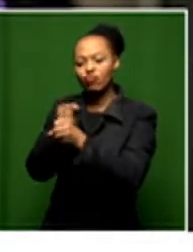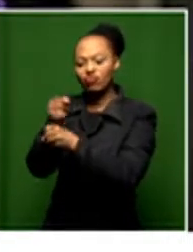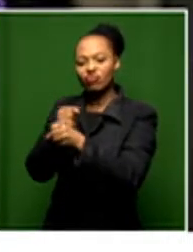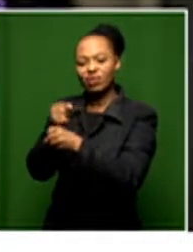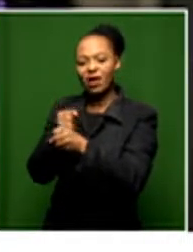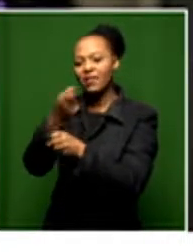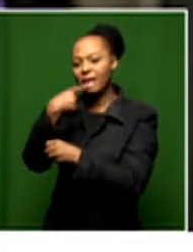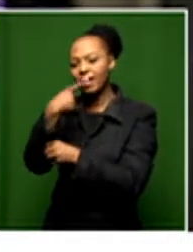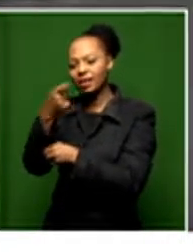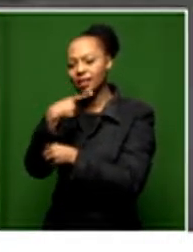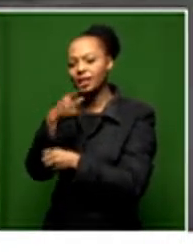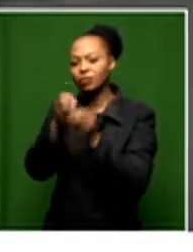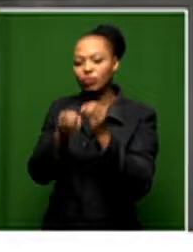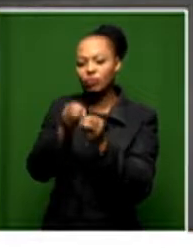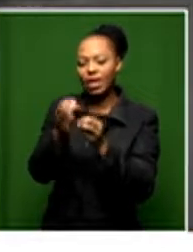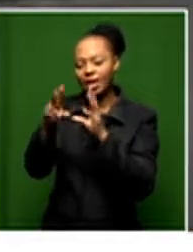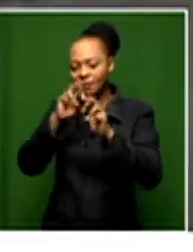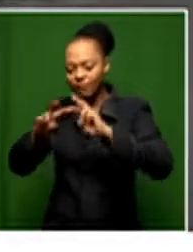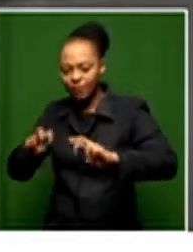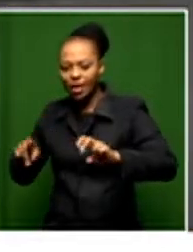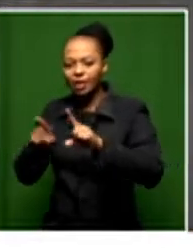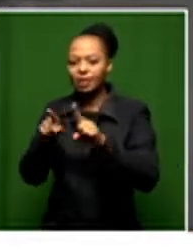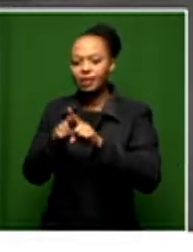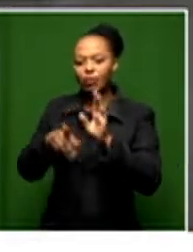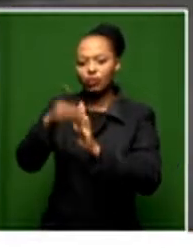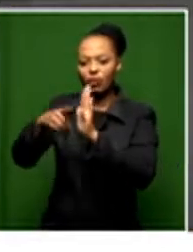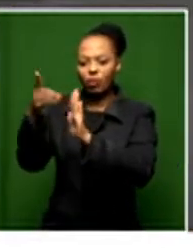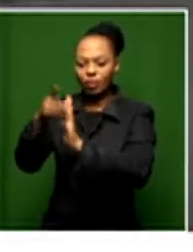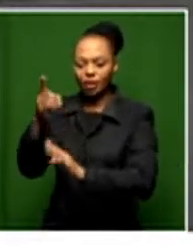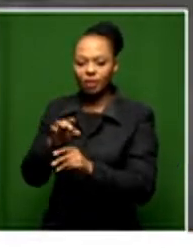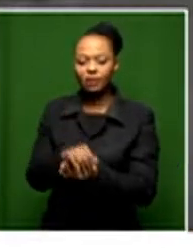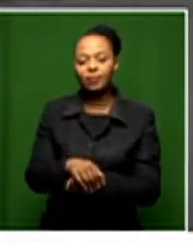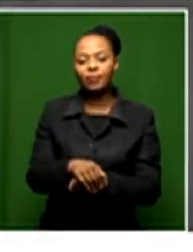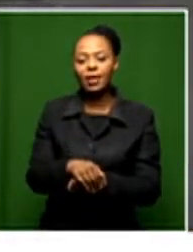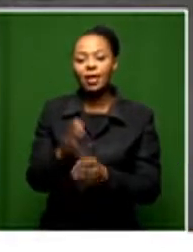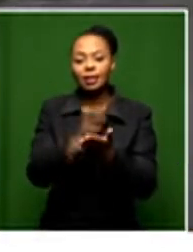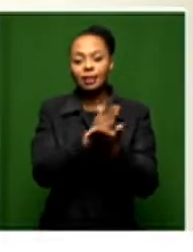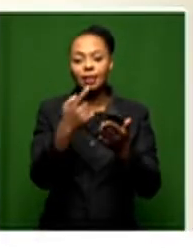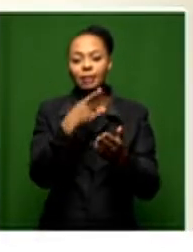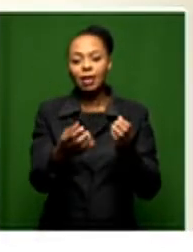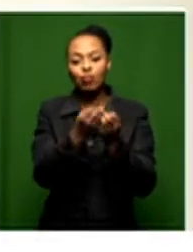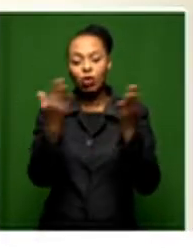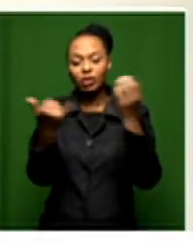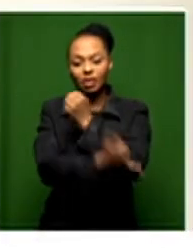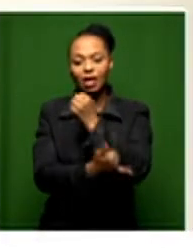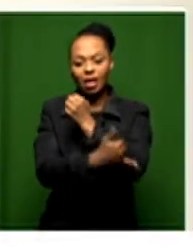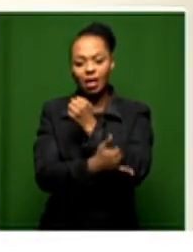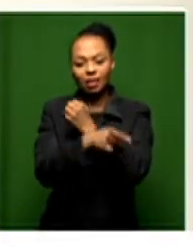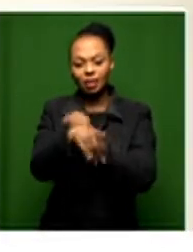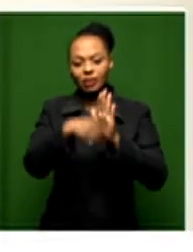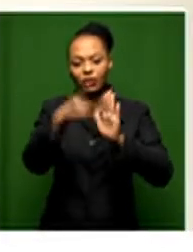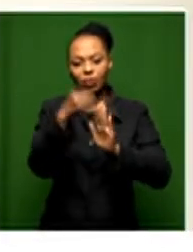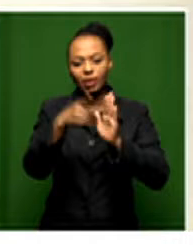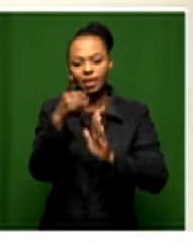make huge investments in research and development. Some member countries are saying, mainly from developing countries, that the idea of the